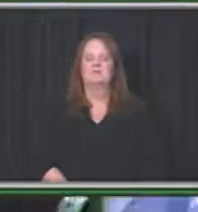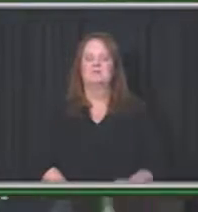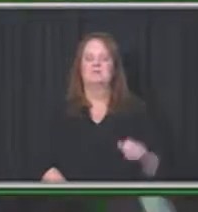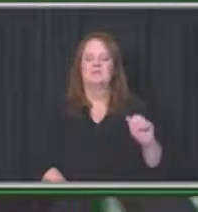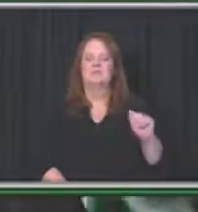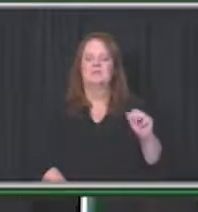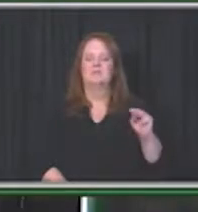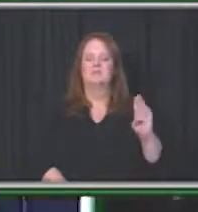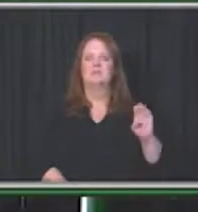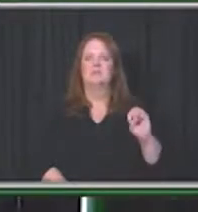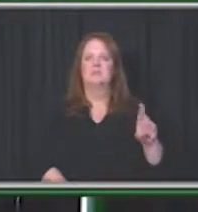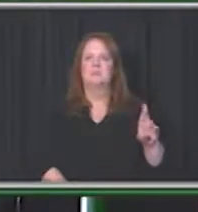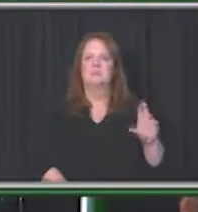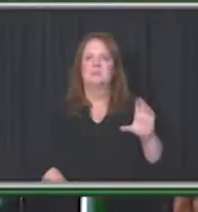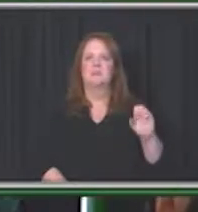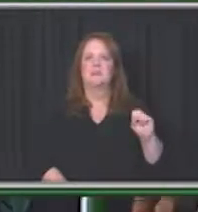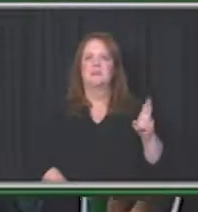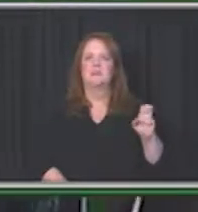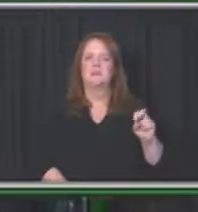Amber Cation.